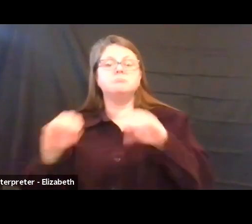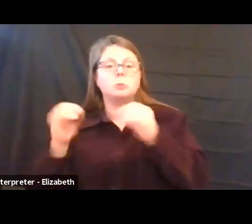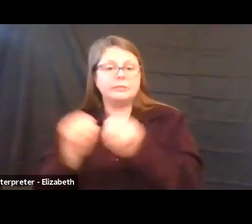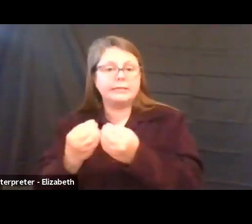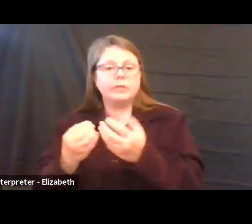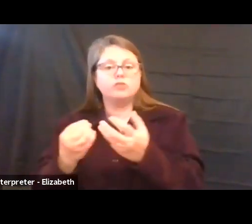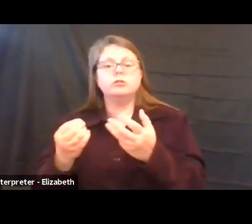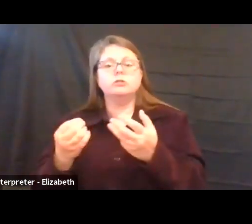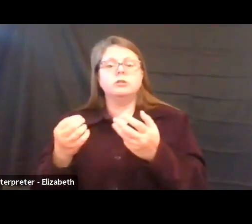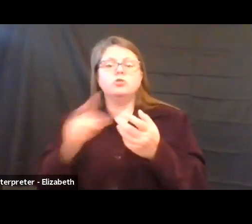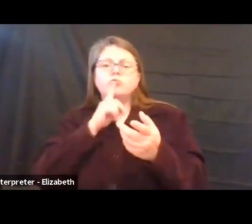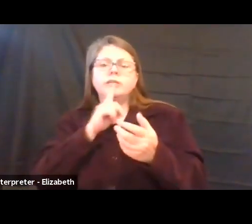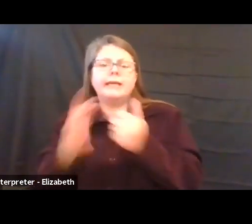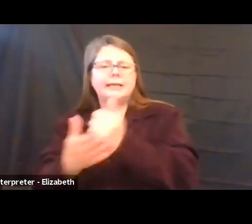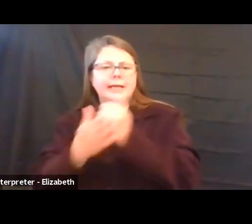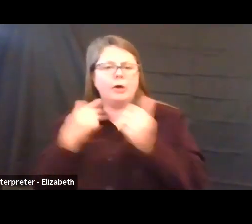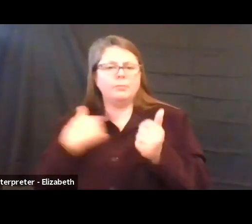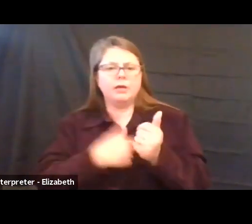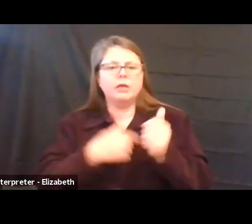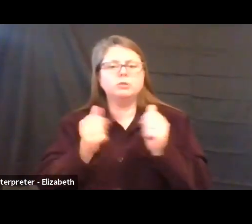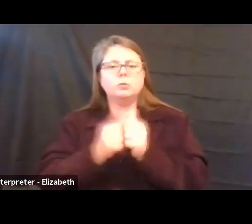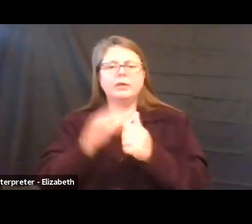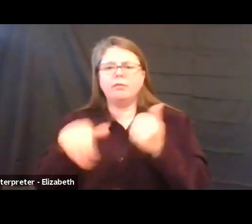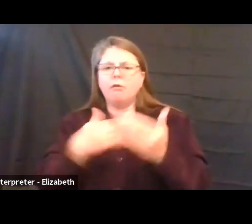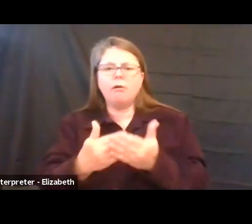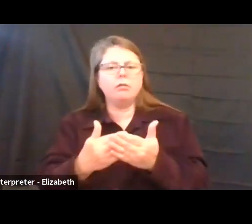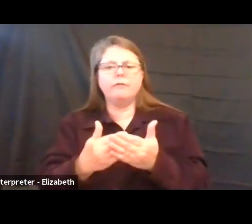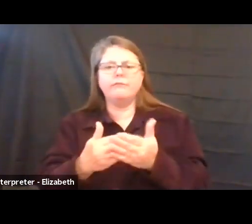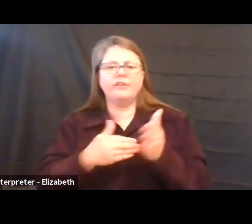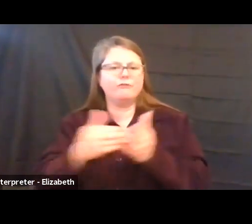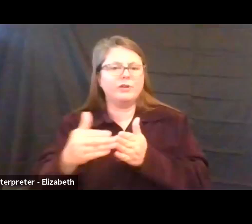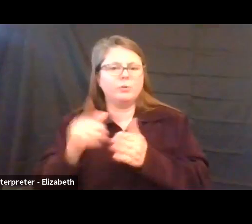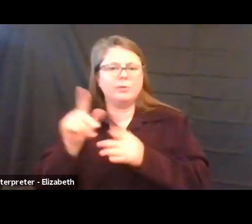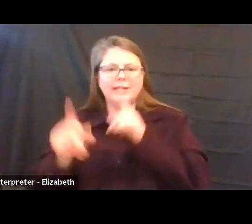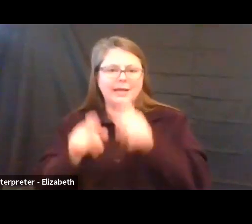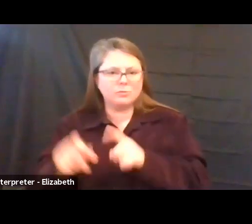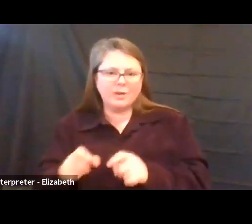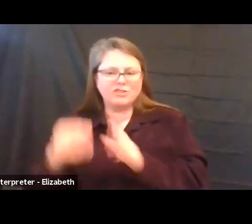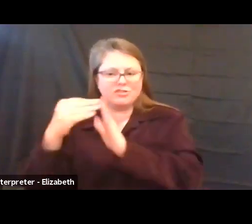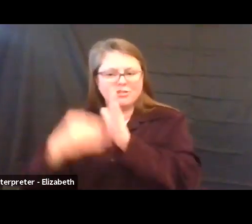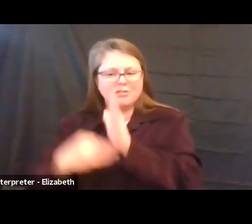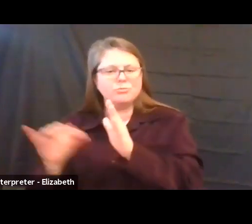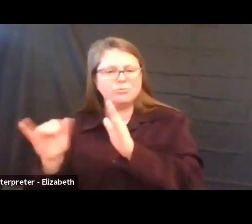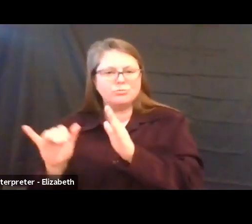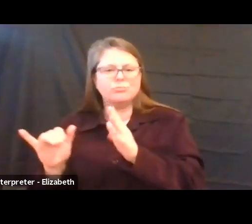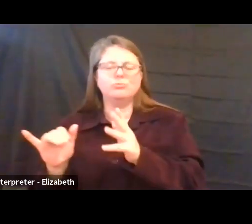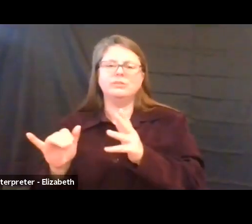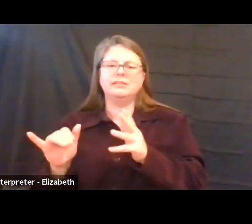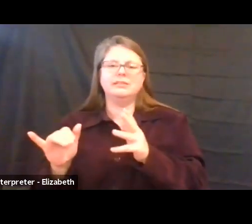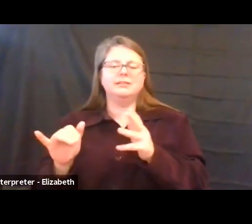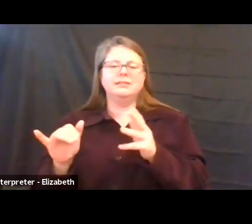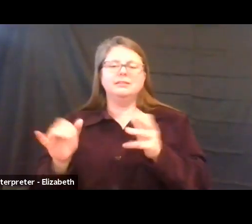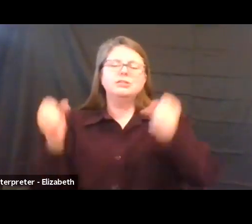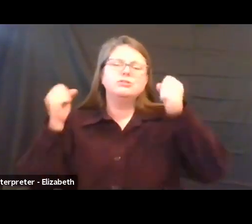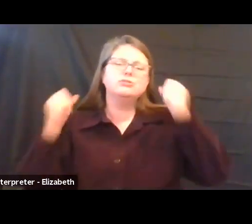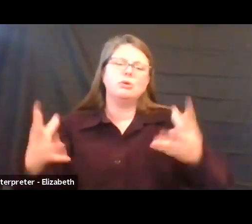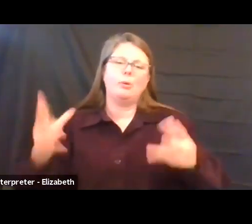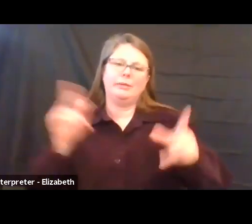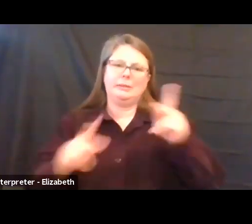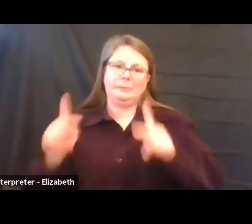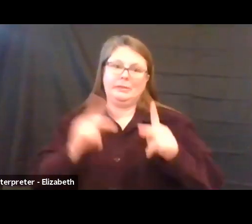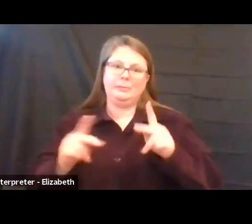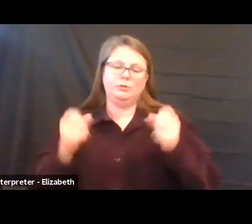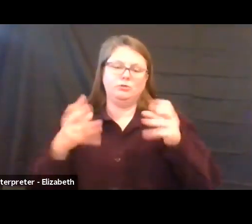together. To all of the presenters, I can't call you all out, but I think we provided thanks